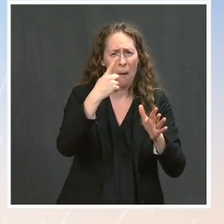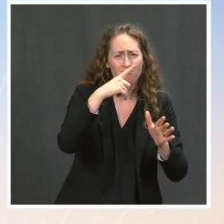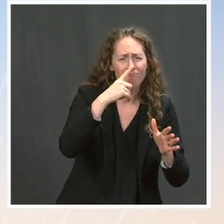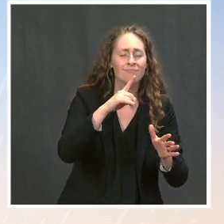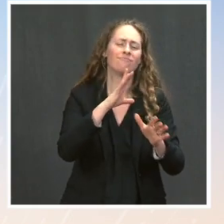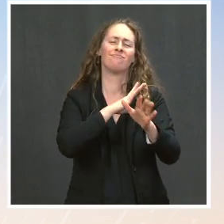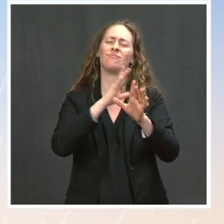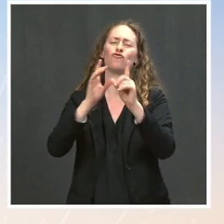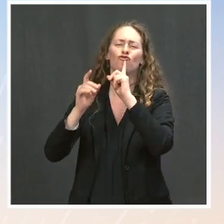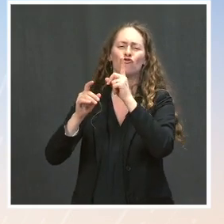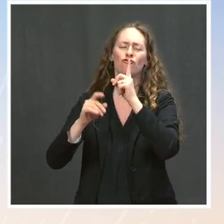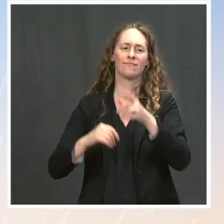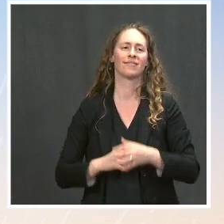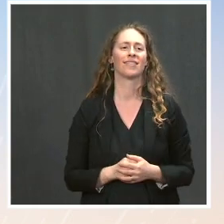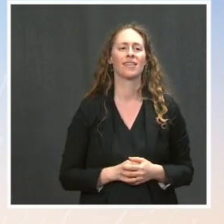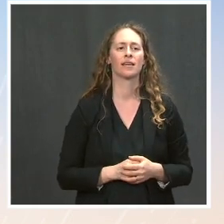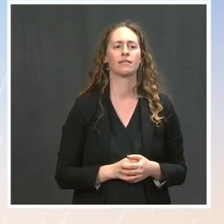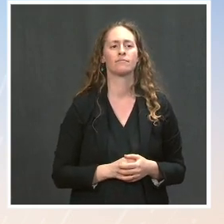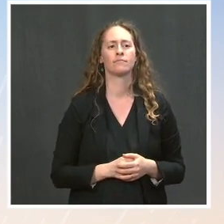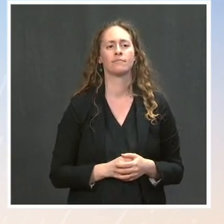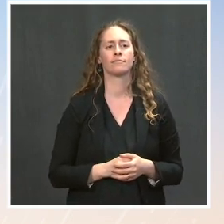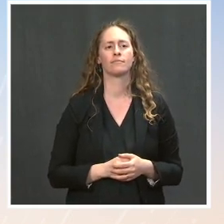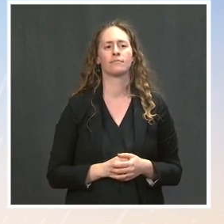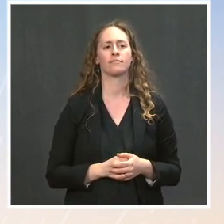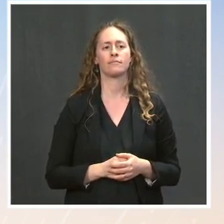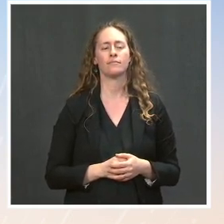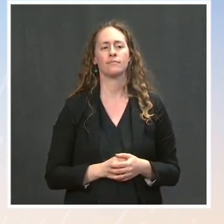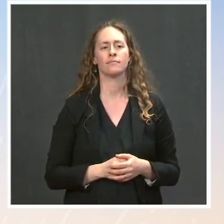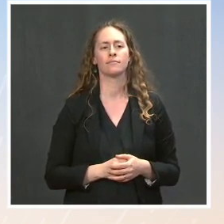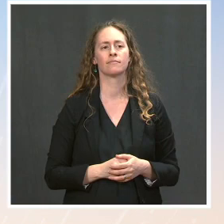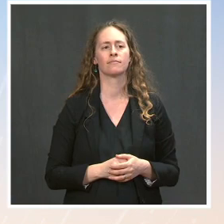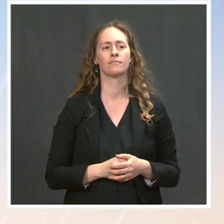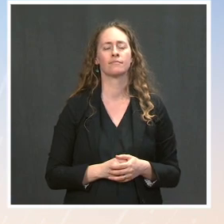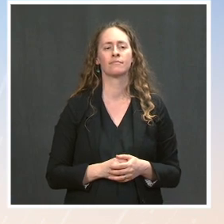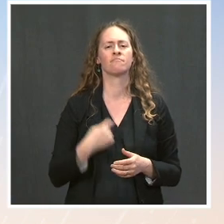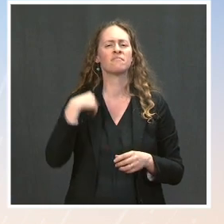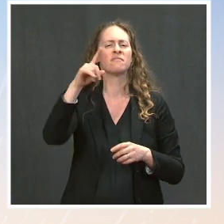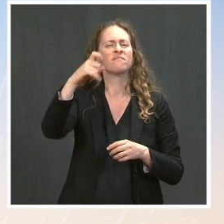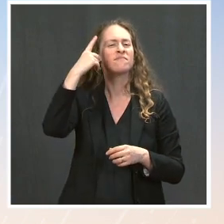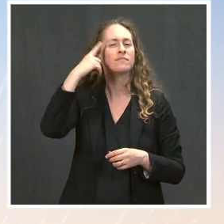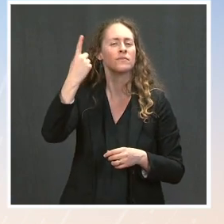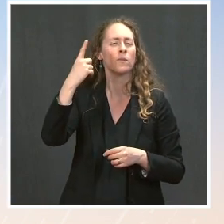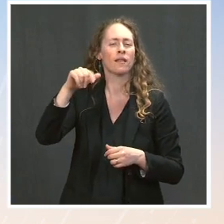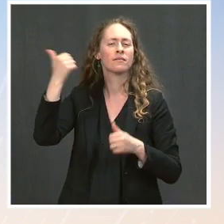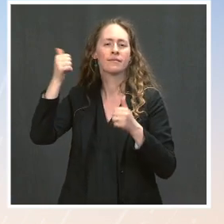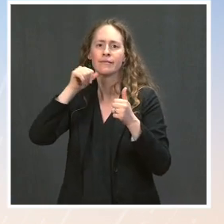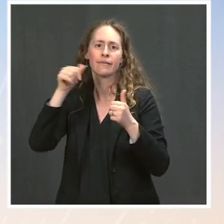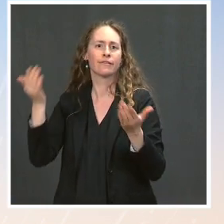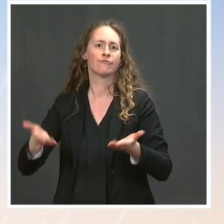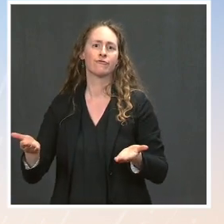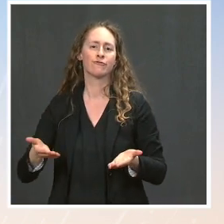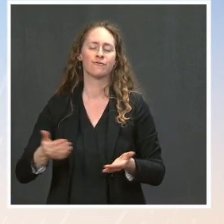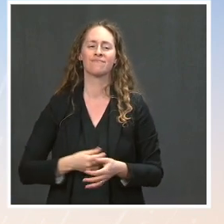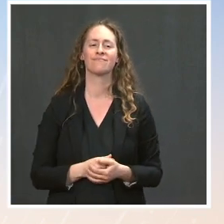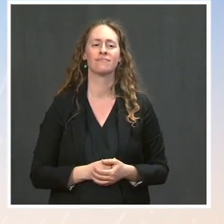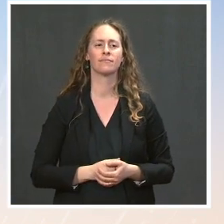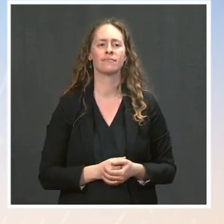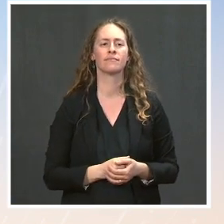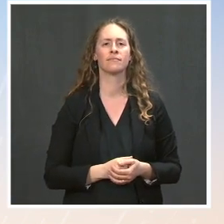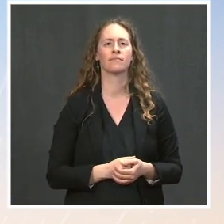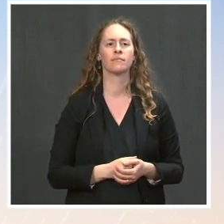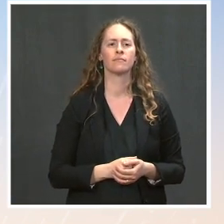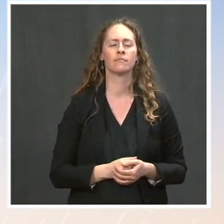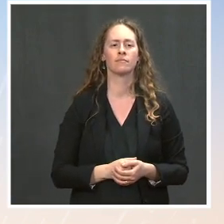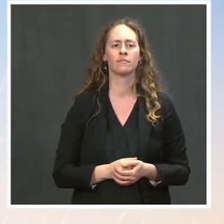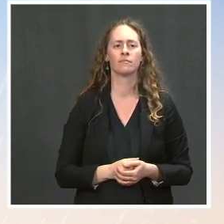from VOA, who can't be here, obviously, because sure. of COVID. Their question is, Ukrainian President Zelensky is suggesting including U.S. participation to try to